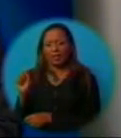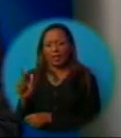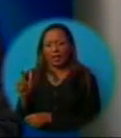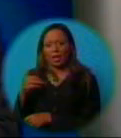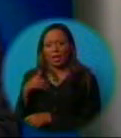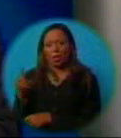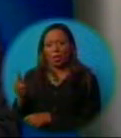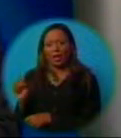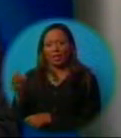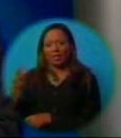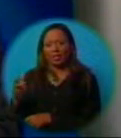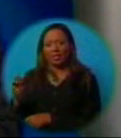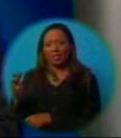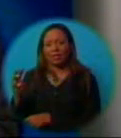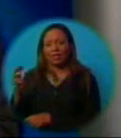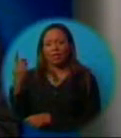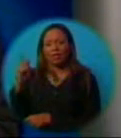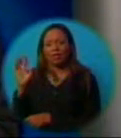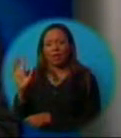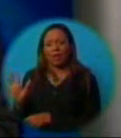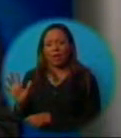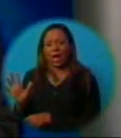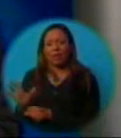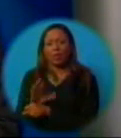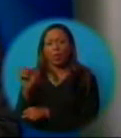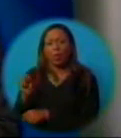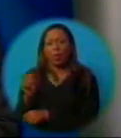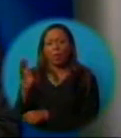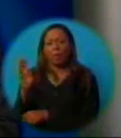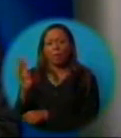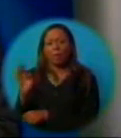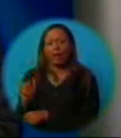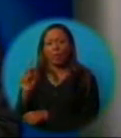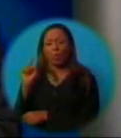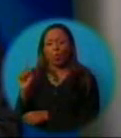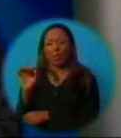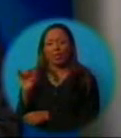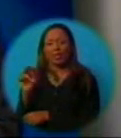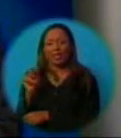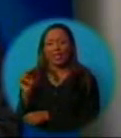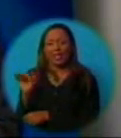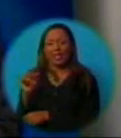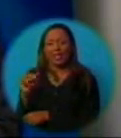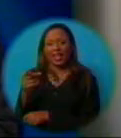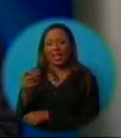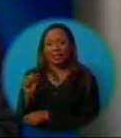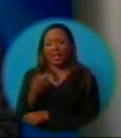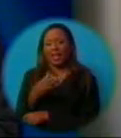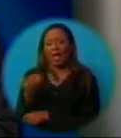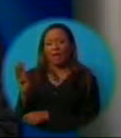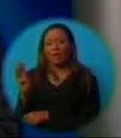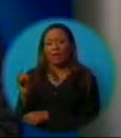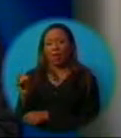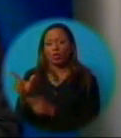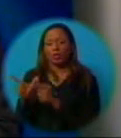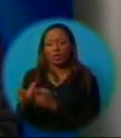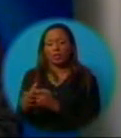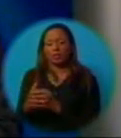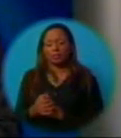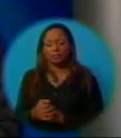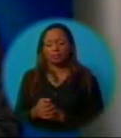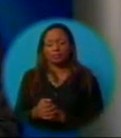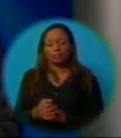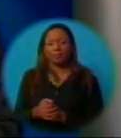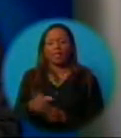10 and 66. St. Leonard's won 16 for 5 to win by an innings and 40 runs. Then at Constance, St. George